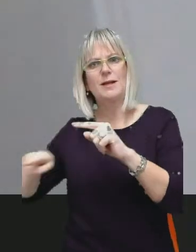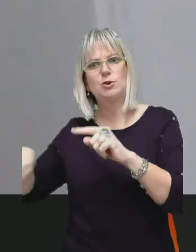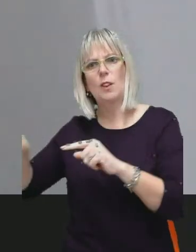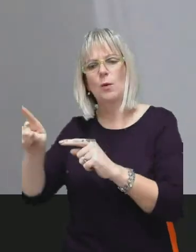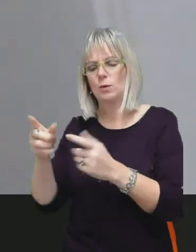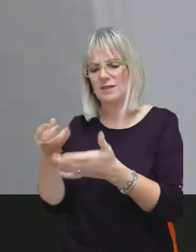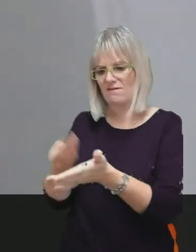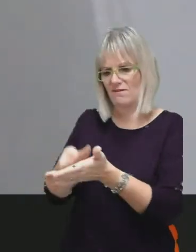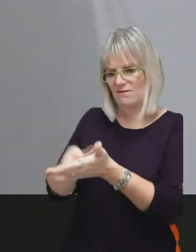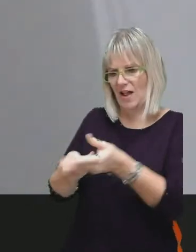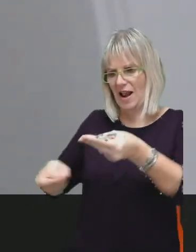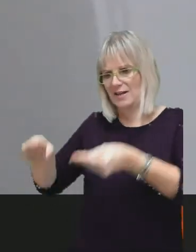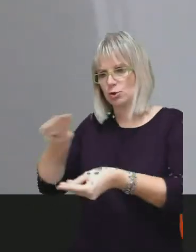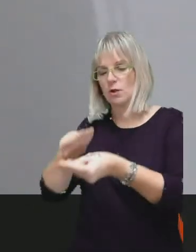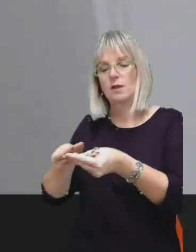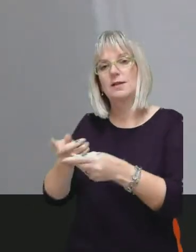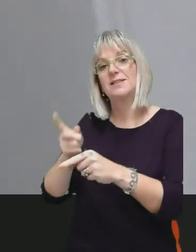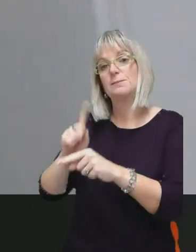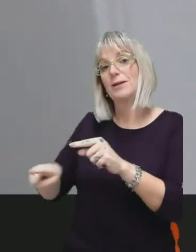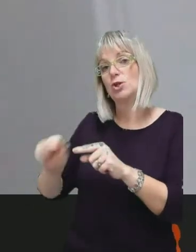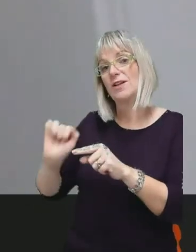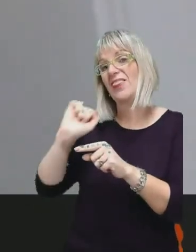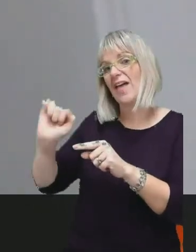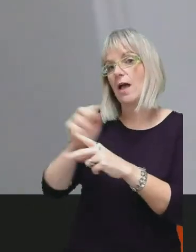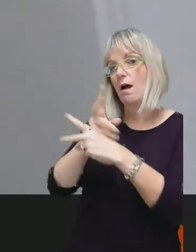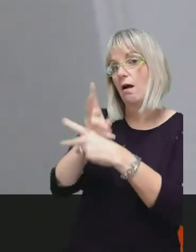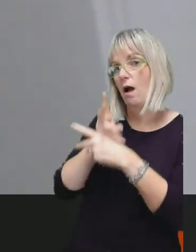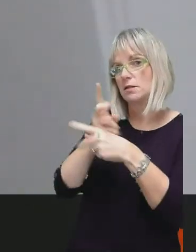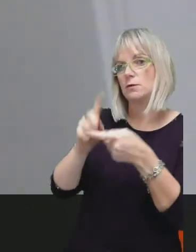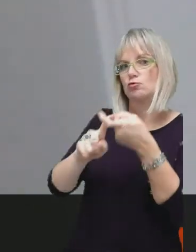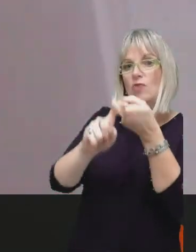on means-tested benefits?